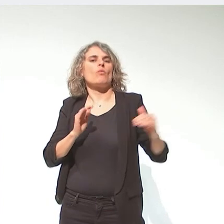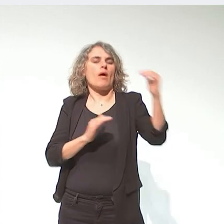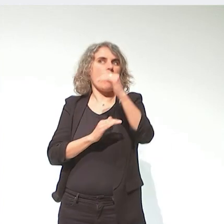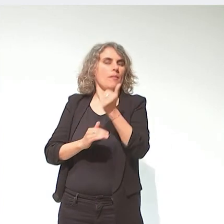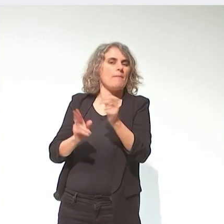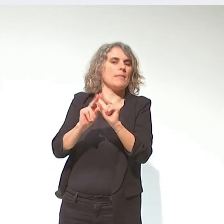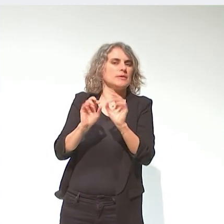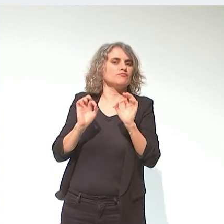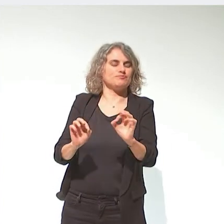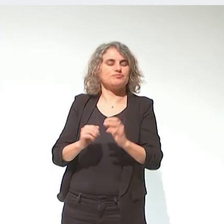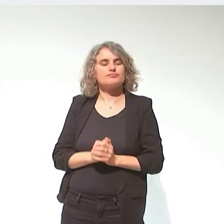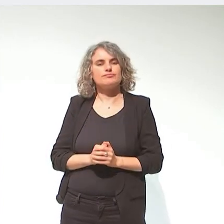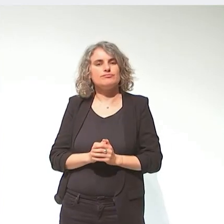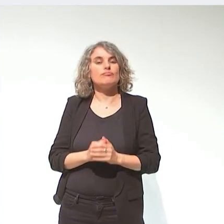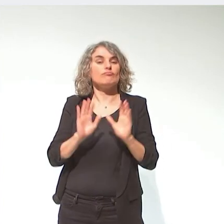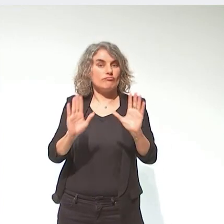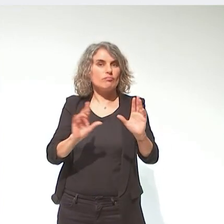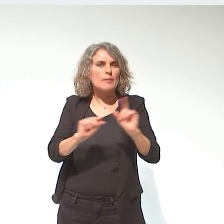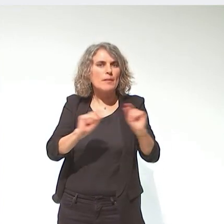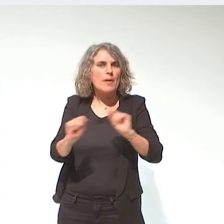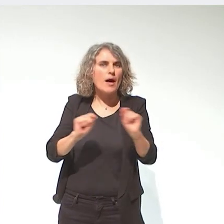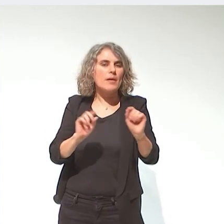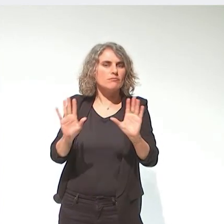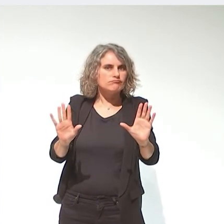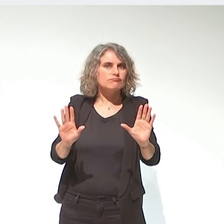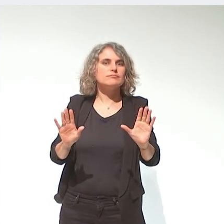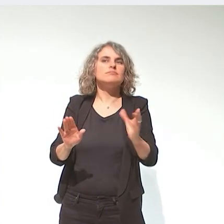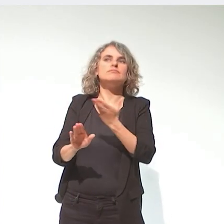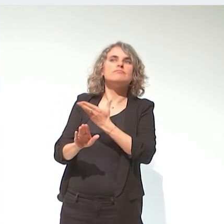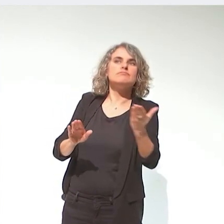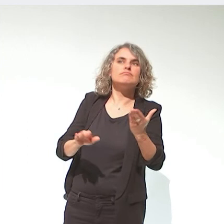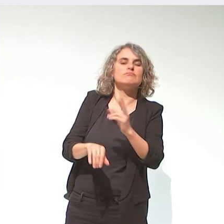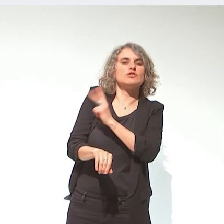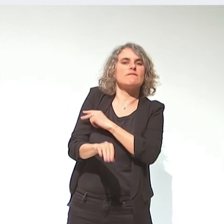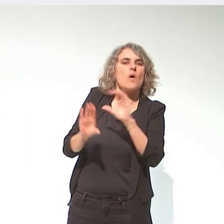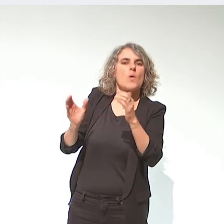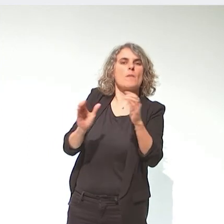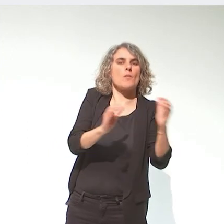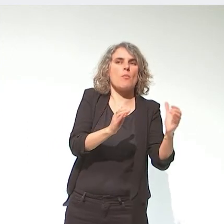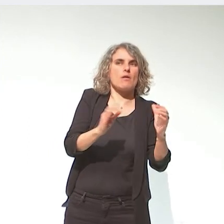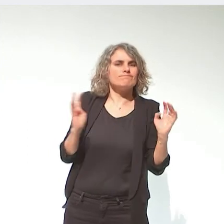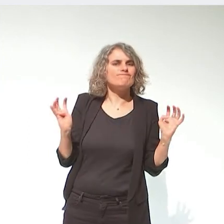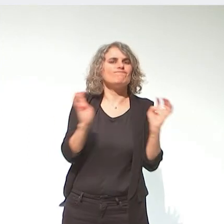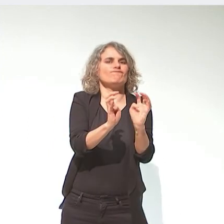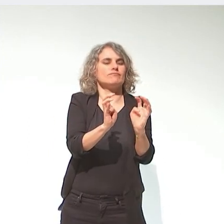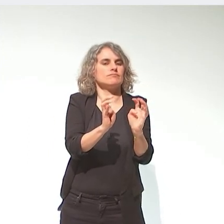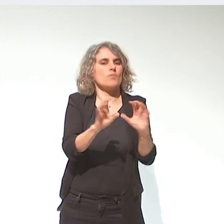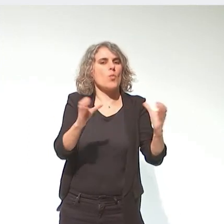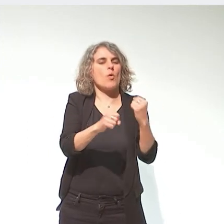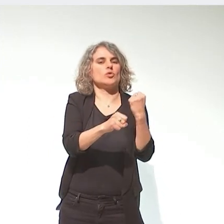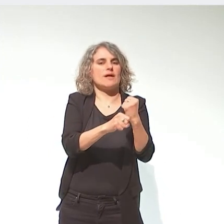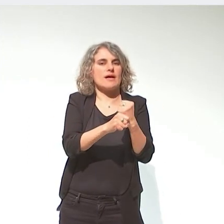intervention. She provided us a lovely transition. But before you embark upon that, the heads of delegation, for that particular working